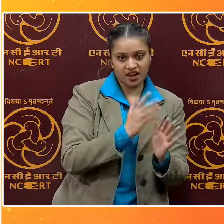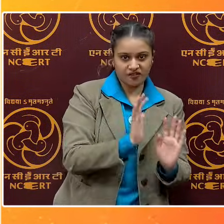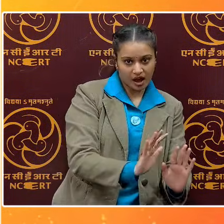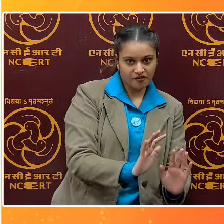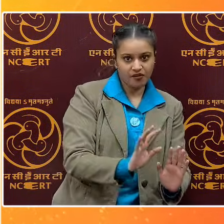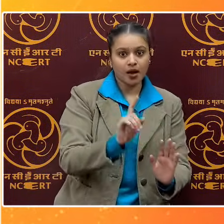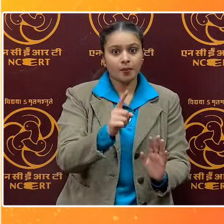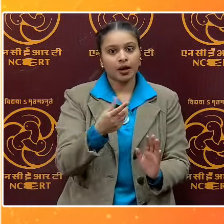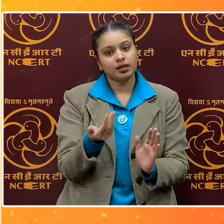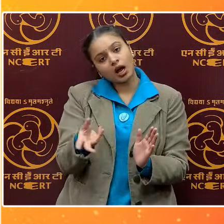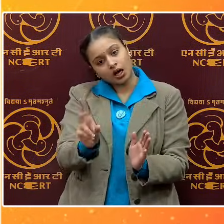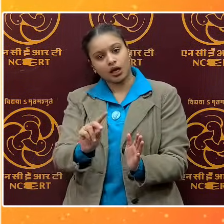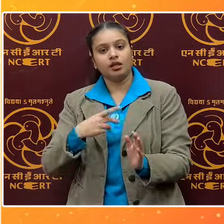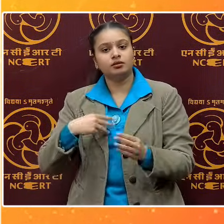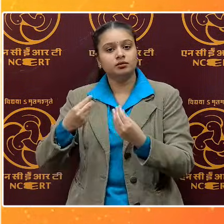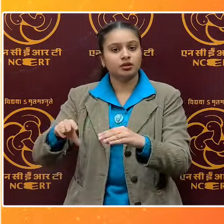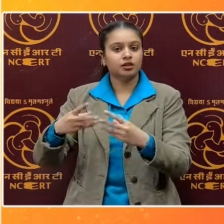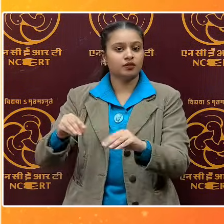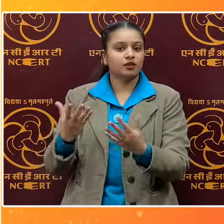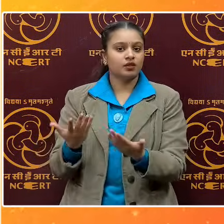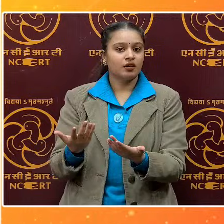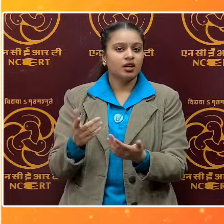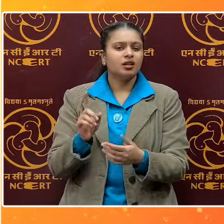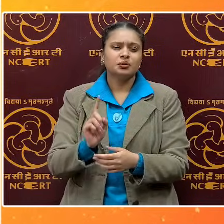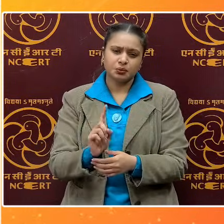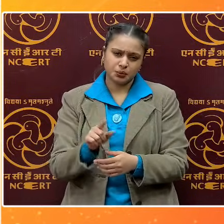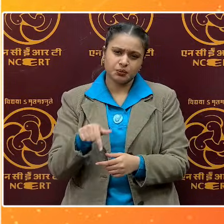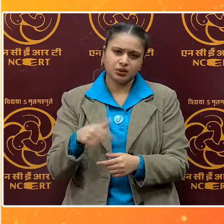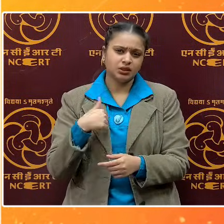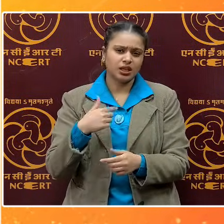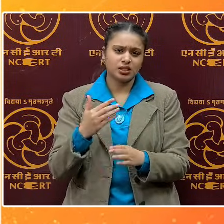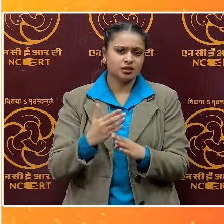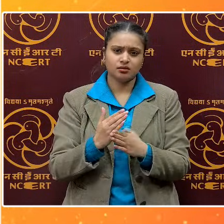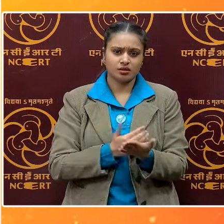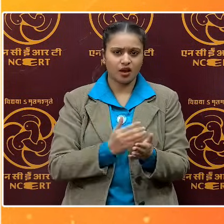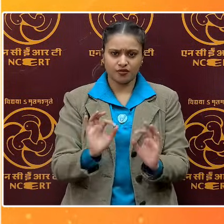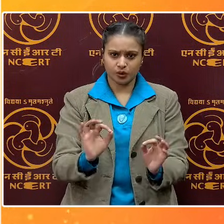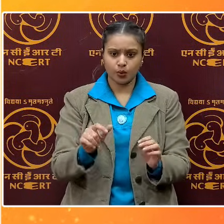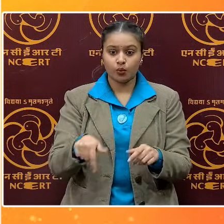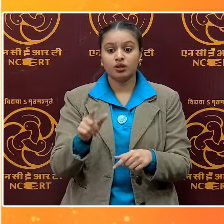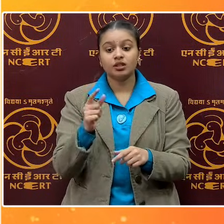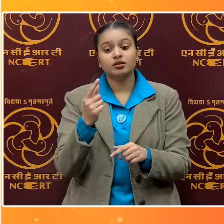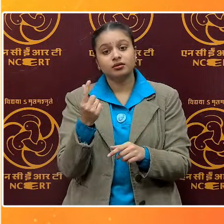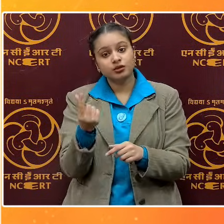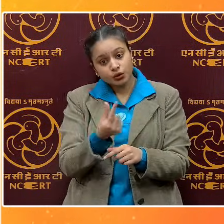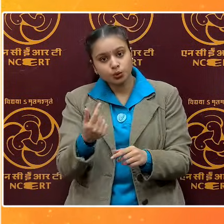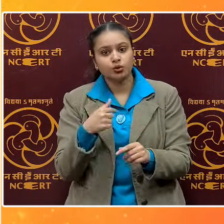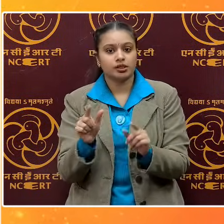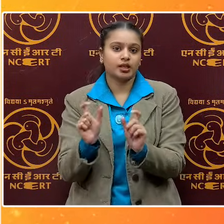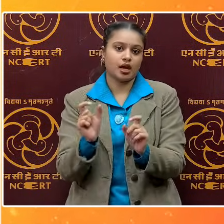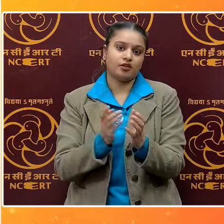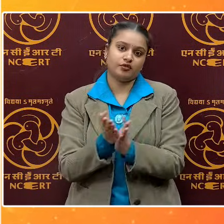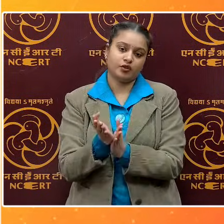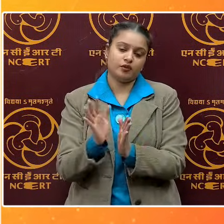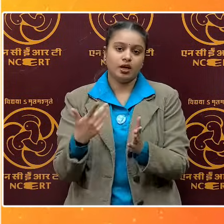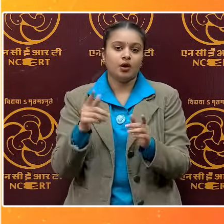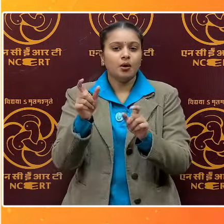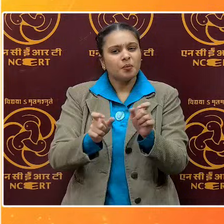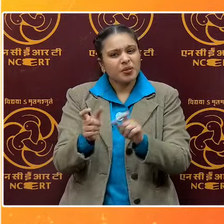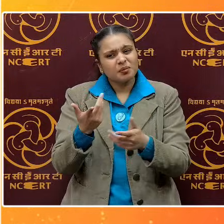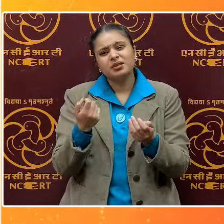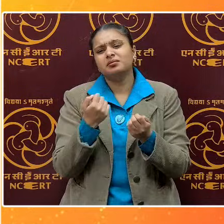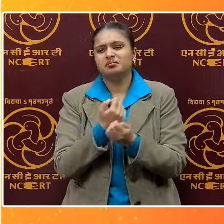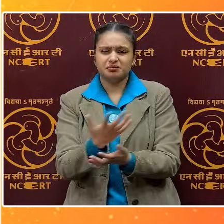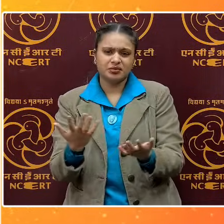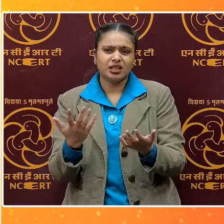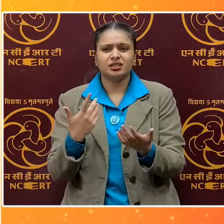we are wasting it. So it is not water conservation. We have to use the water wisely, and people have been saving